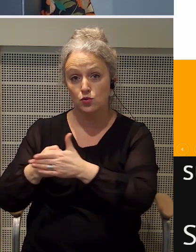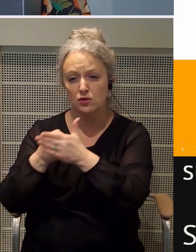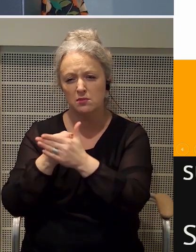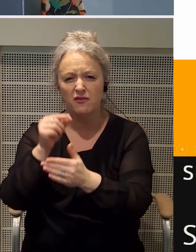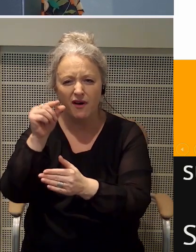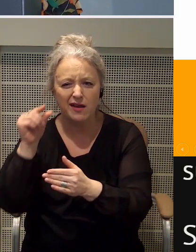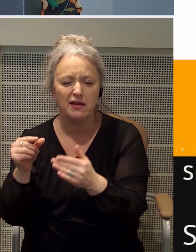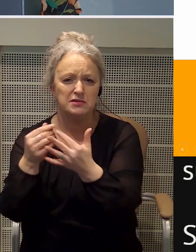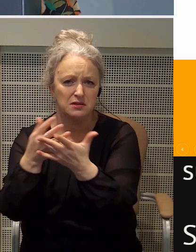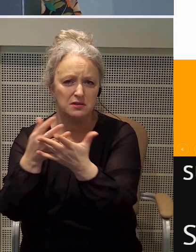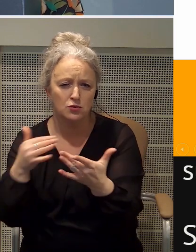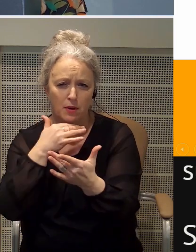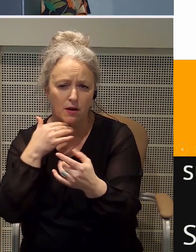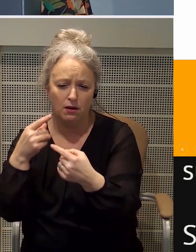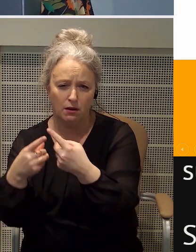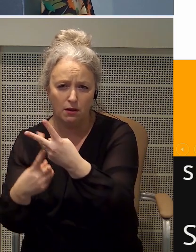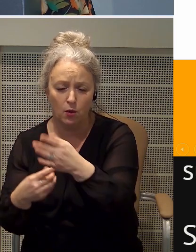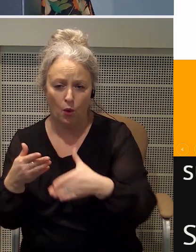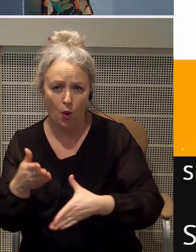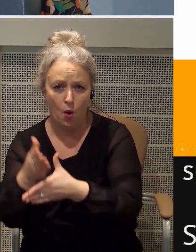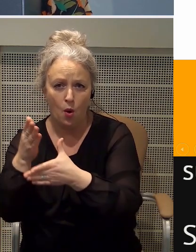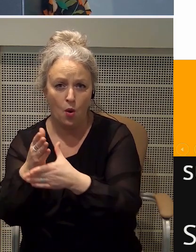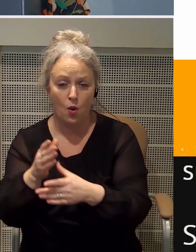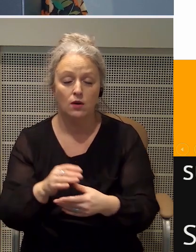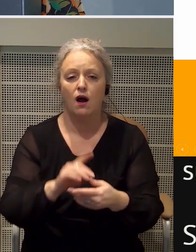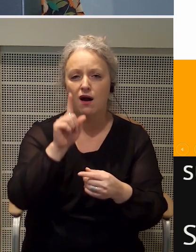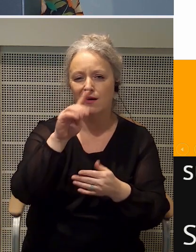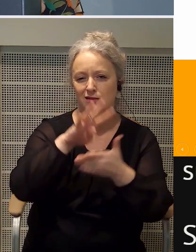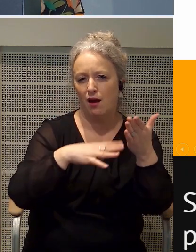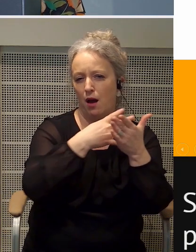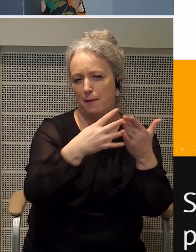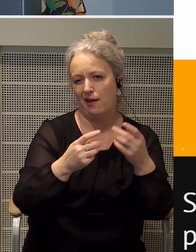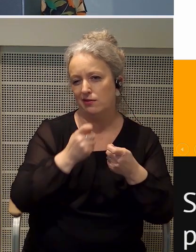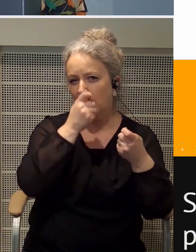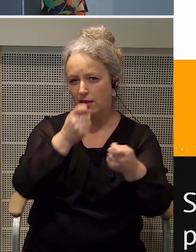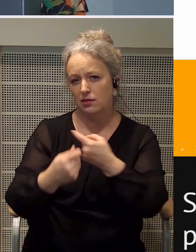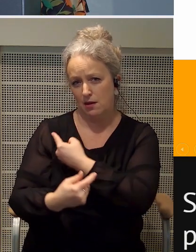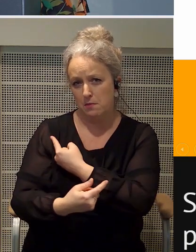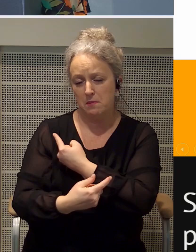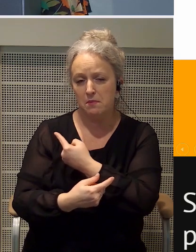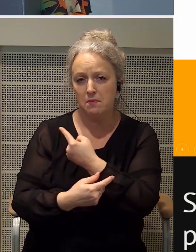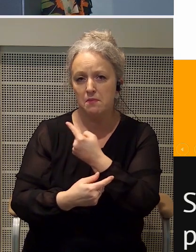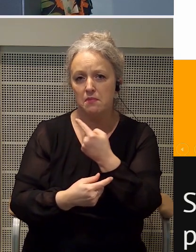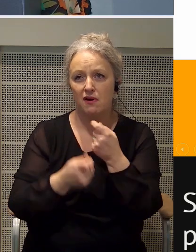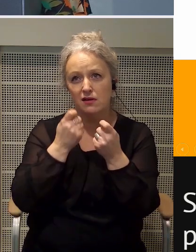the orphan medicines. Initially, we supported many different